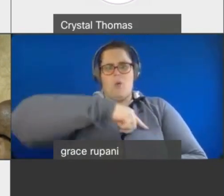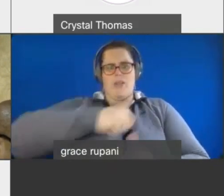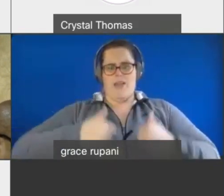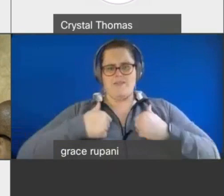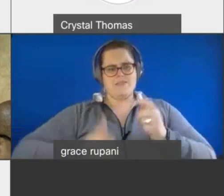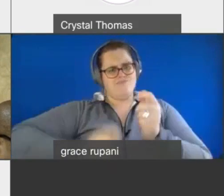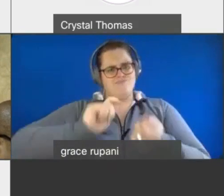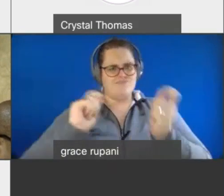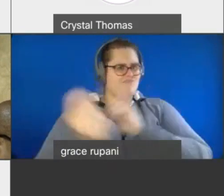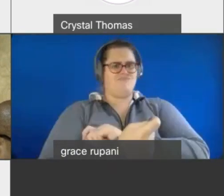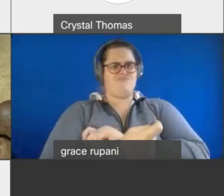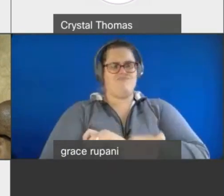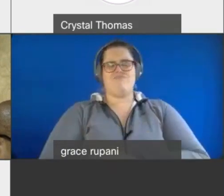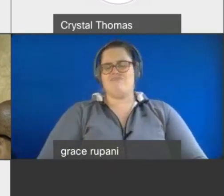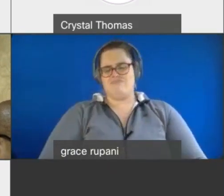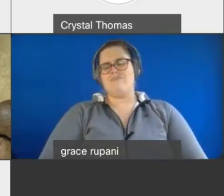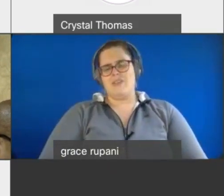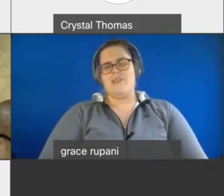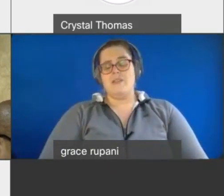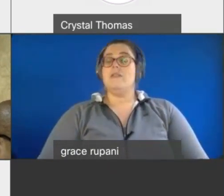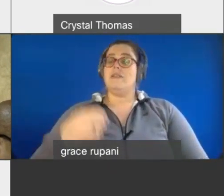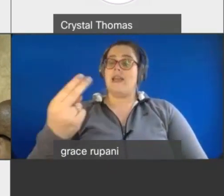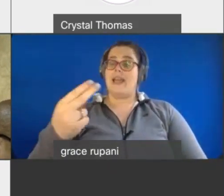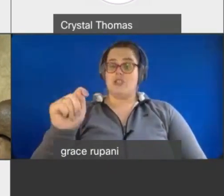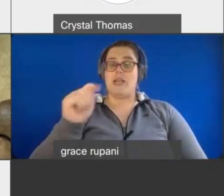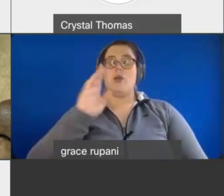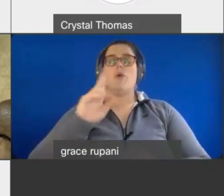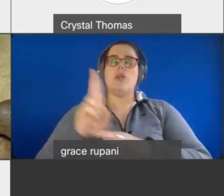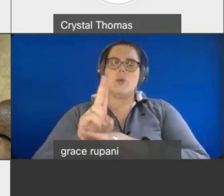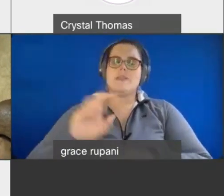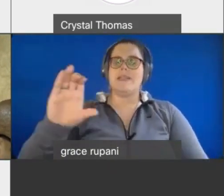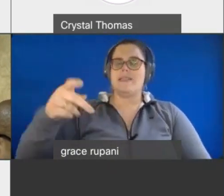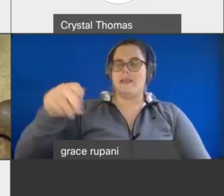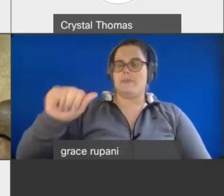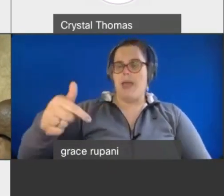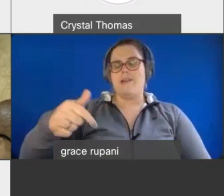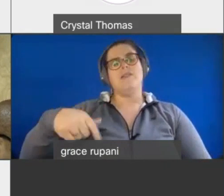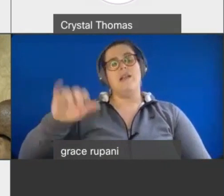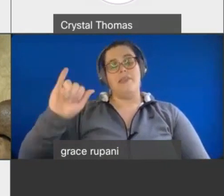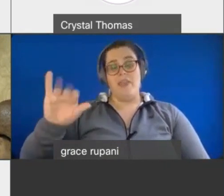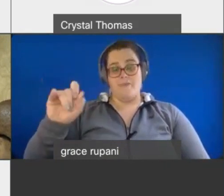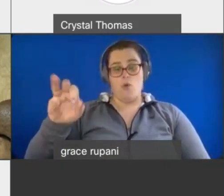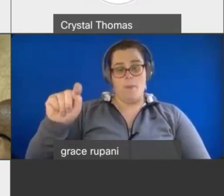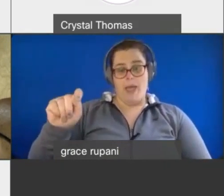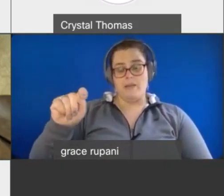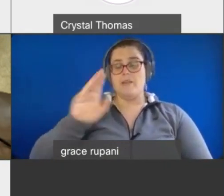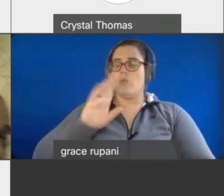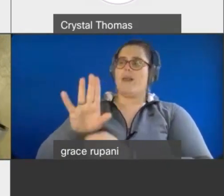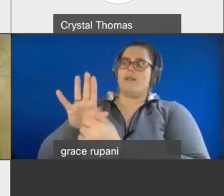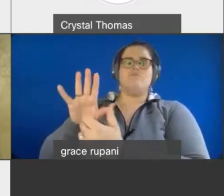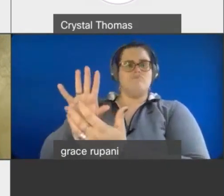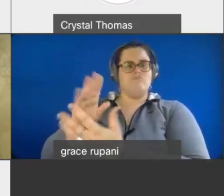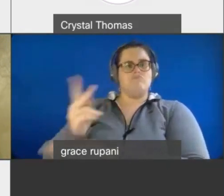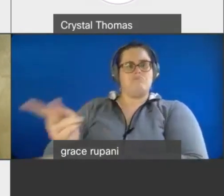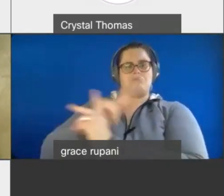and operate. HealthTech will use the format of CPAC in pairing people, one person with another, pairing persons